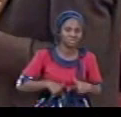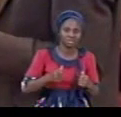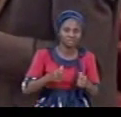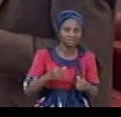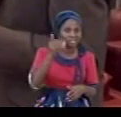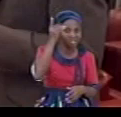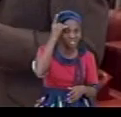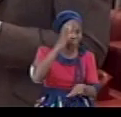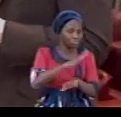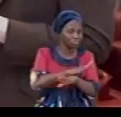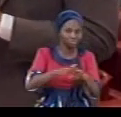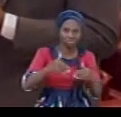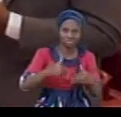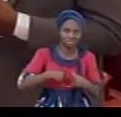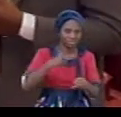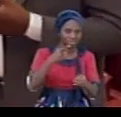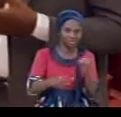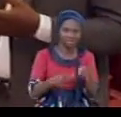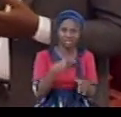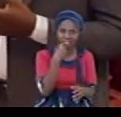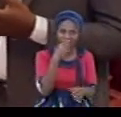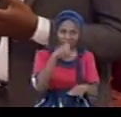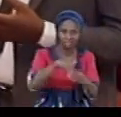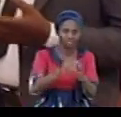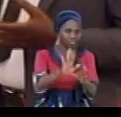do not have the last say in your life.